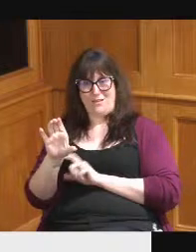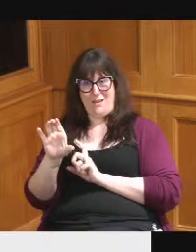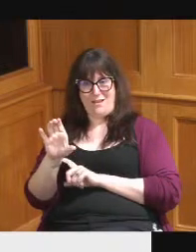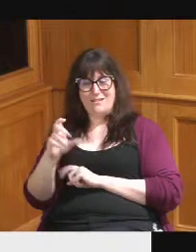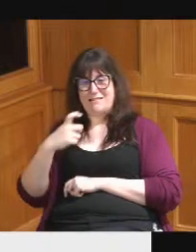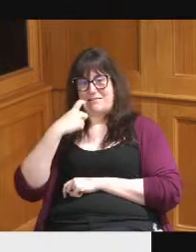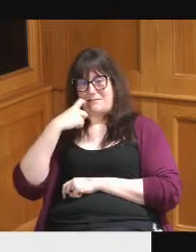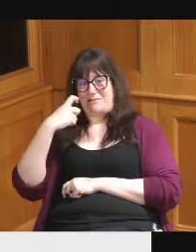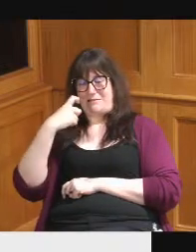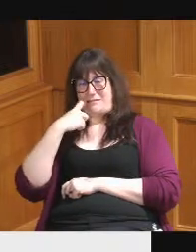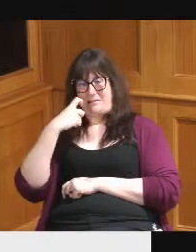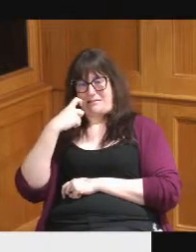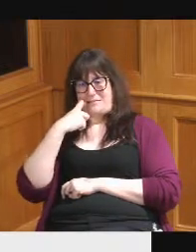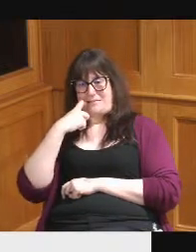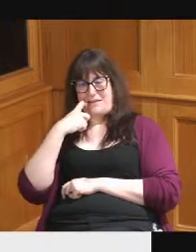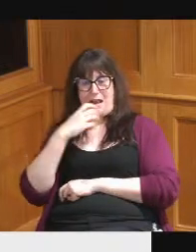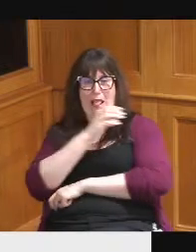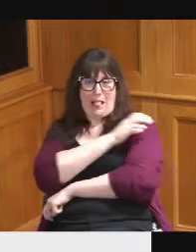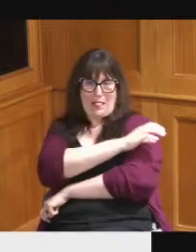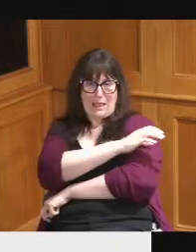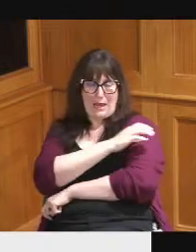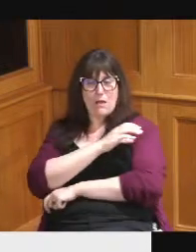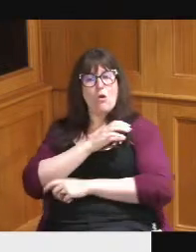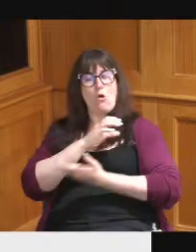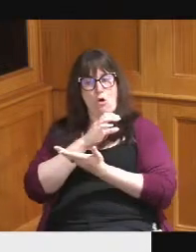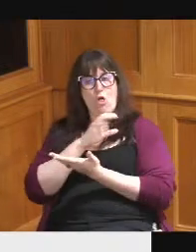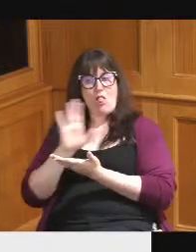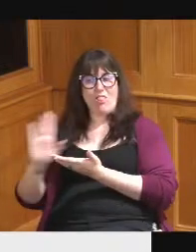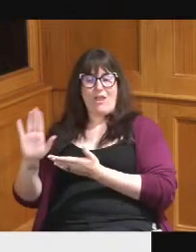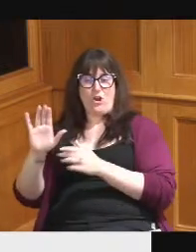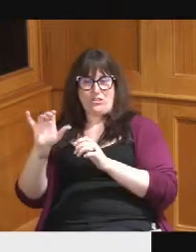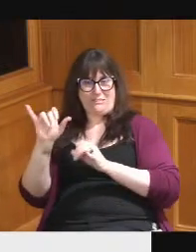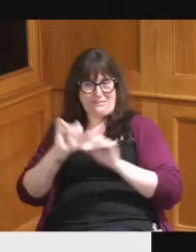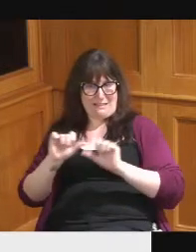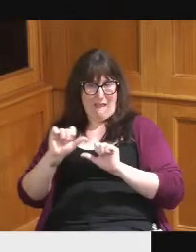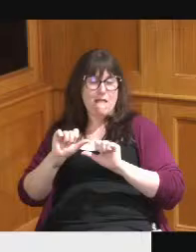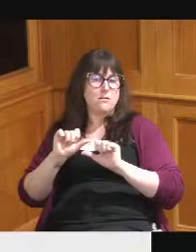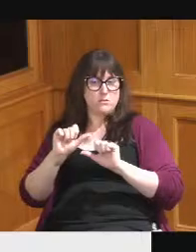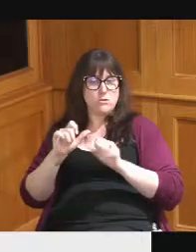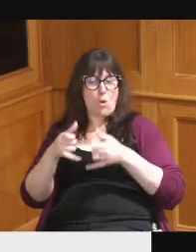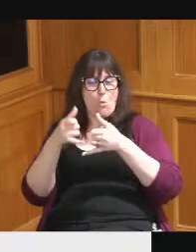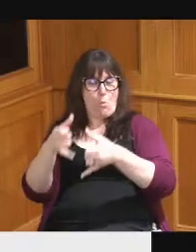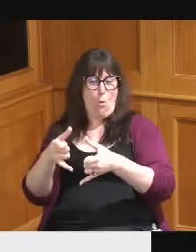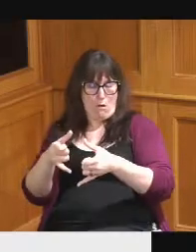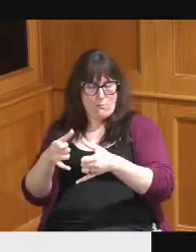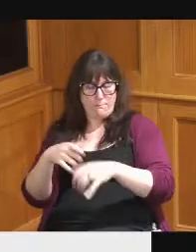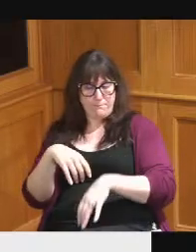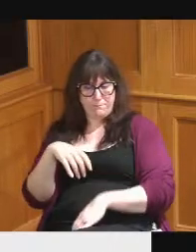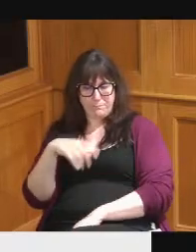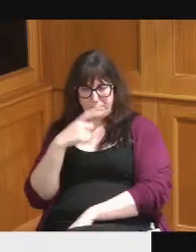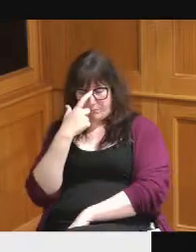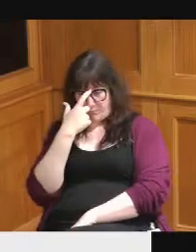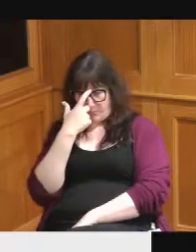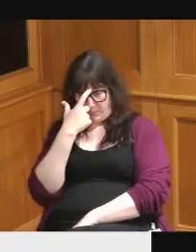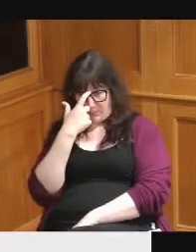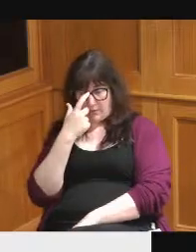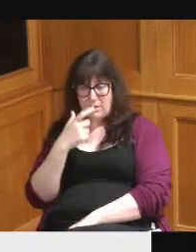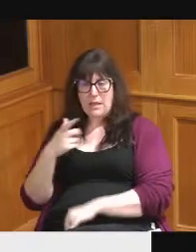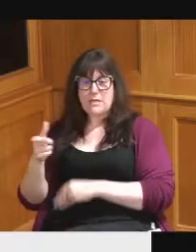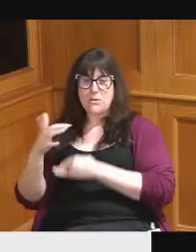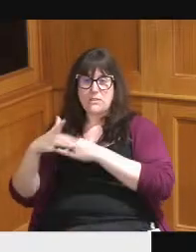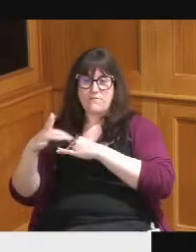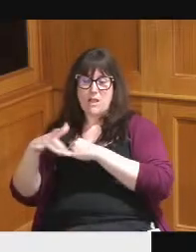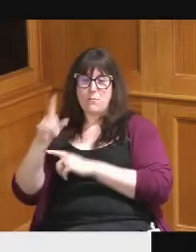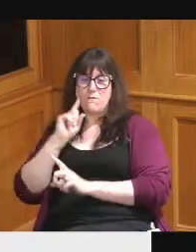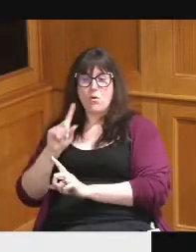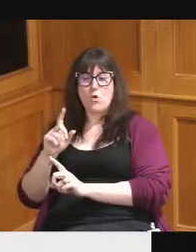recent Clinical and Translational Science Award recompete proposal to make it available